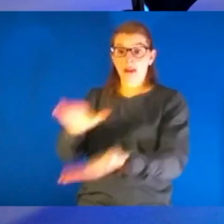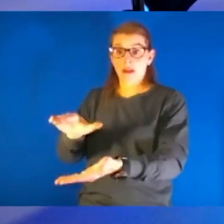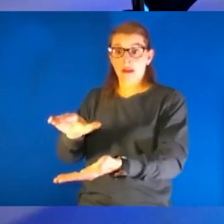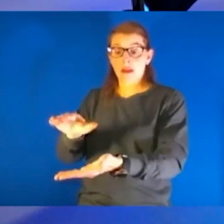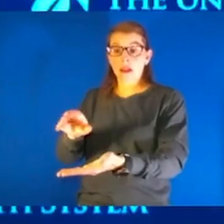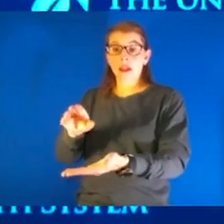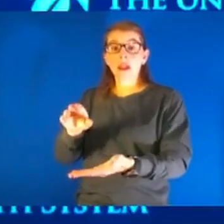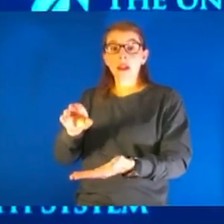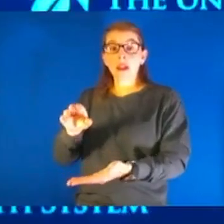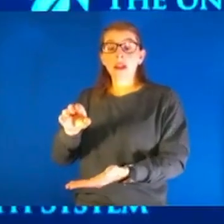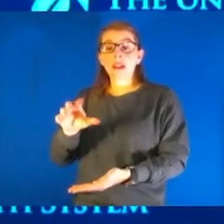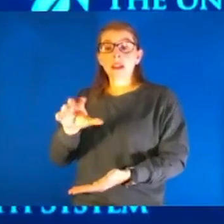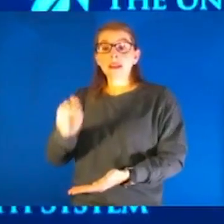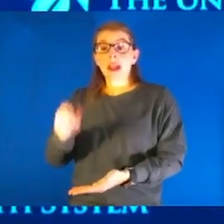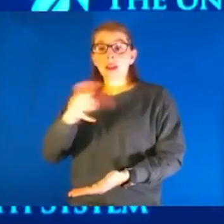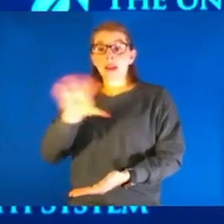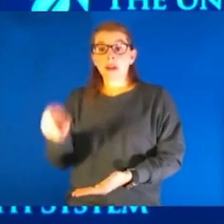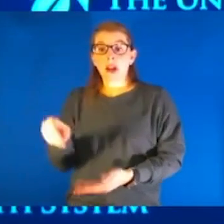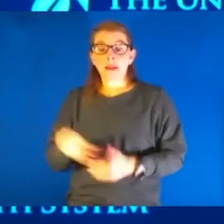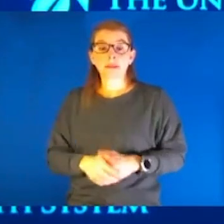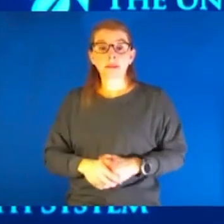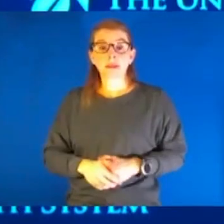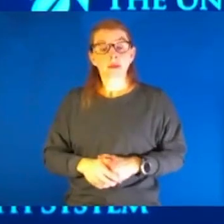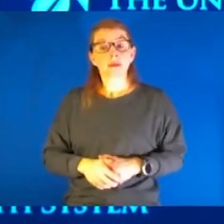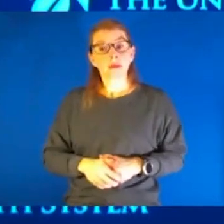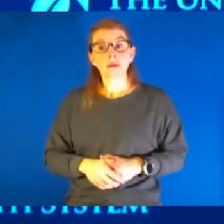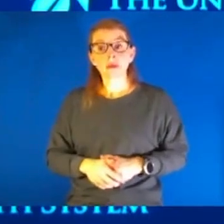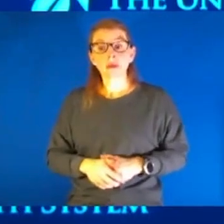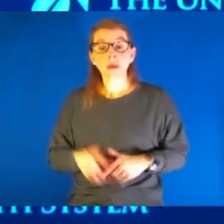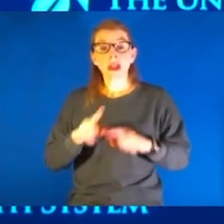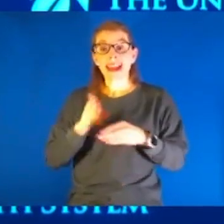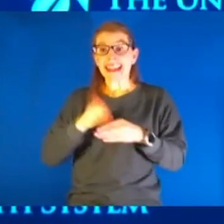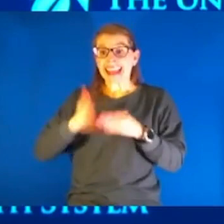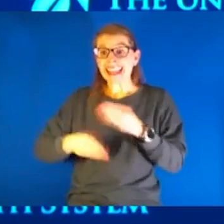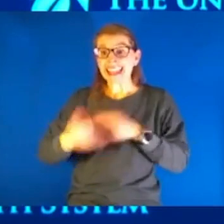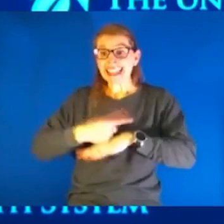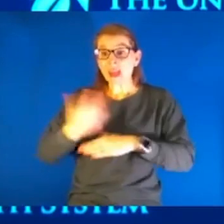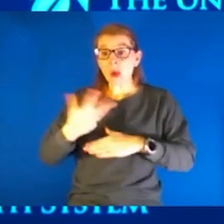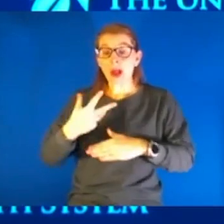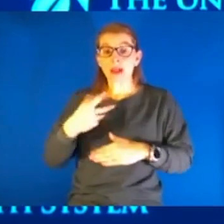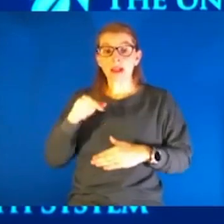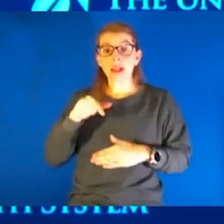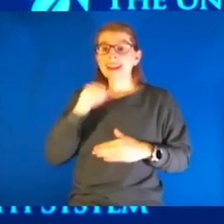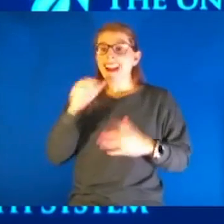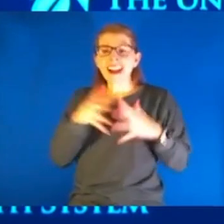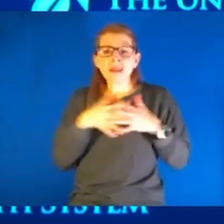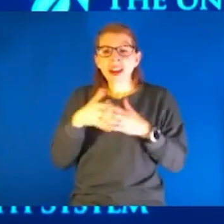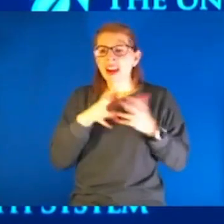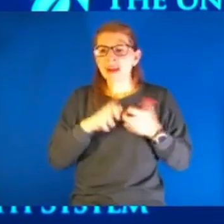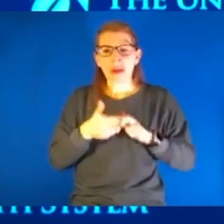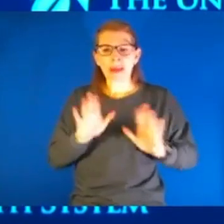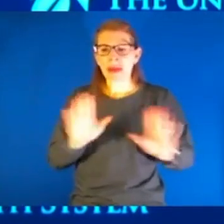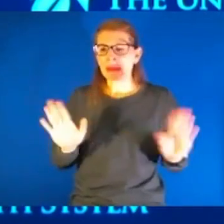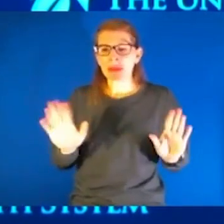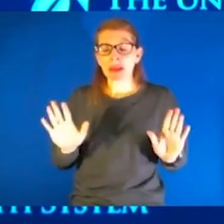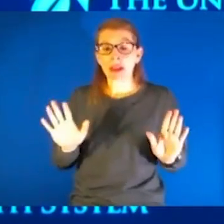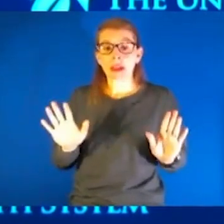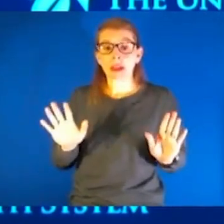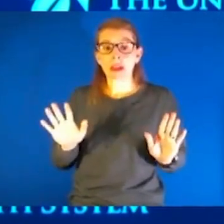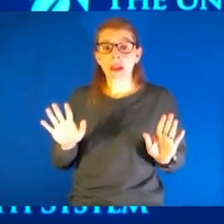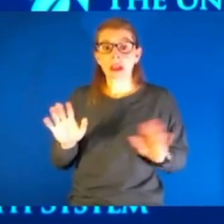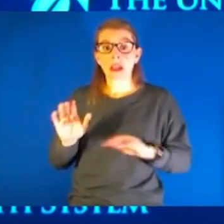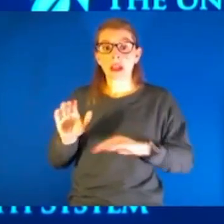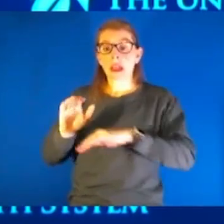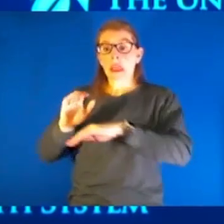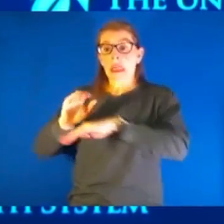is important as a bulkhead against the disease. But at the end of the day, this isn't an American problem. This isn't an English